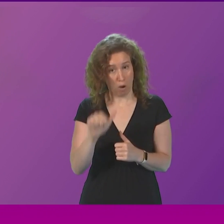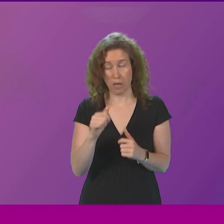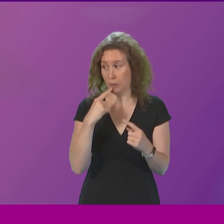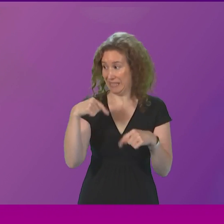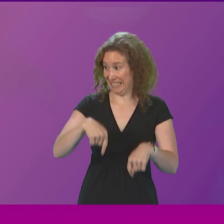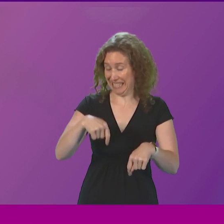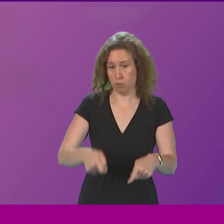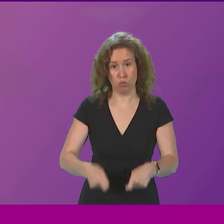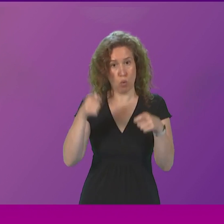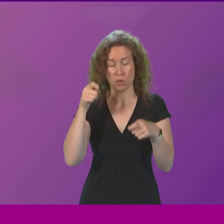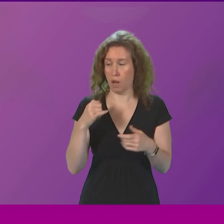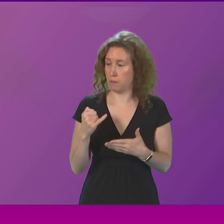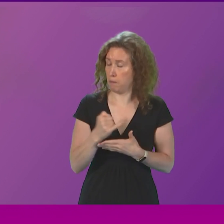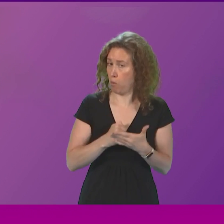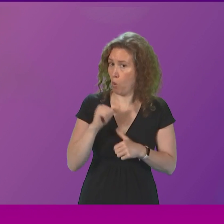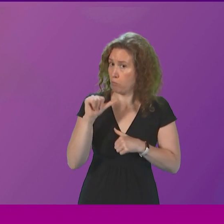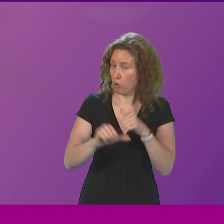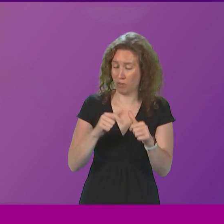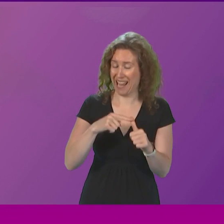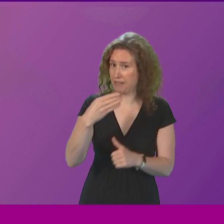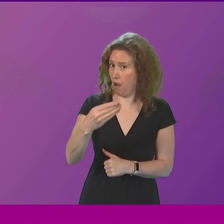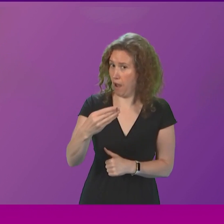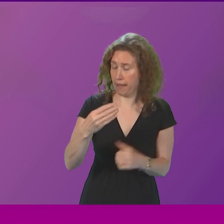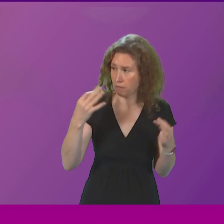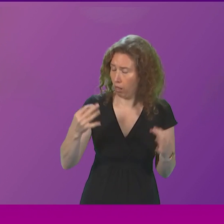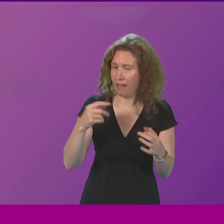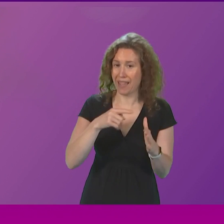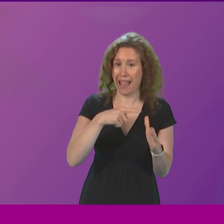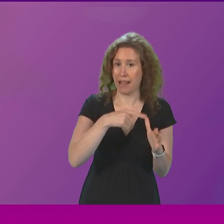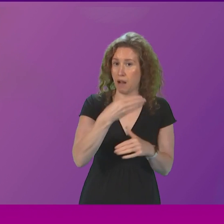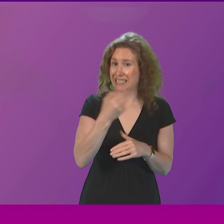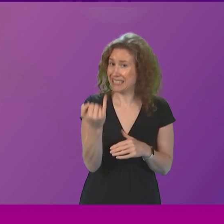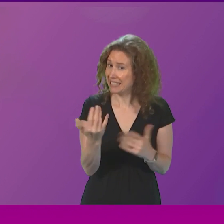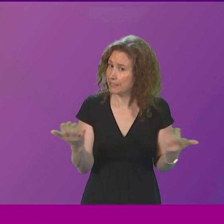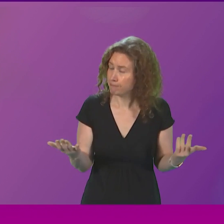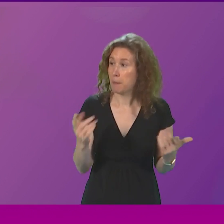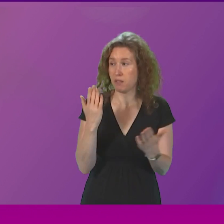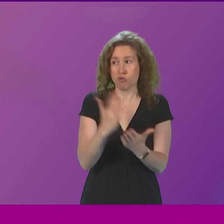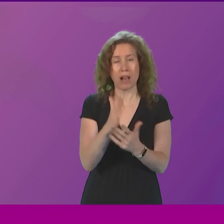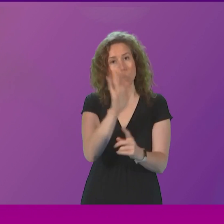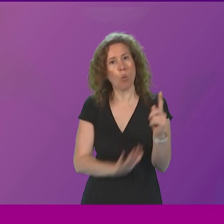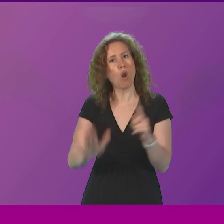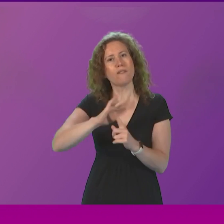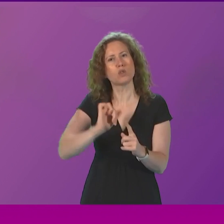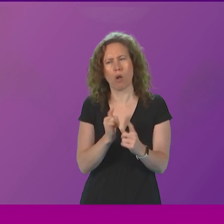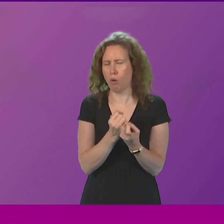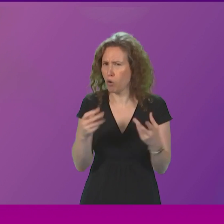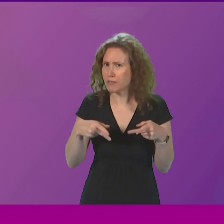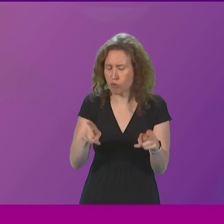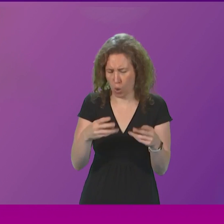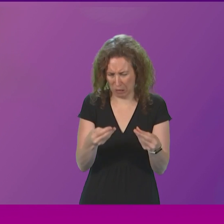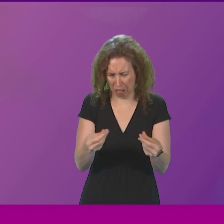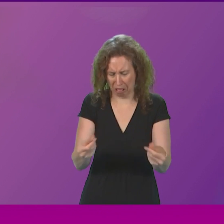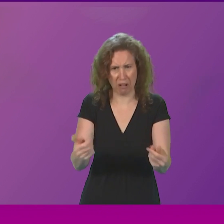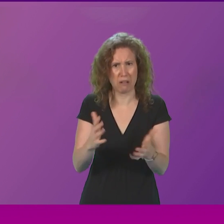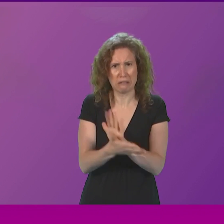about the dismal progress in improving the A9 and the A96, but the reality is right across Scotland, there are far too many roads which are not just